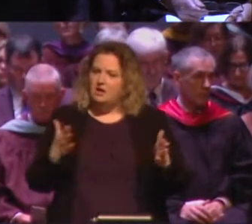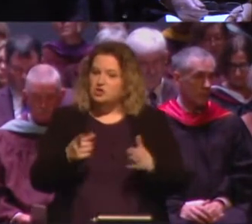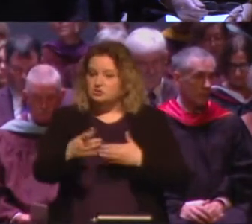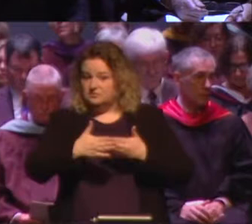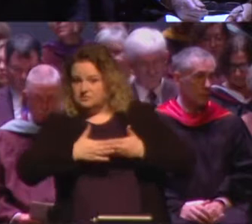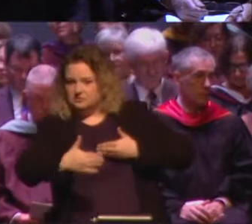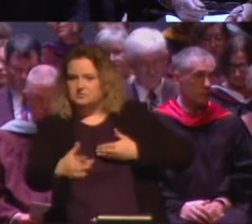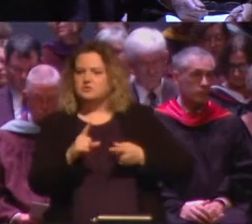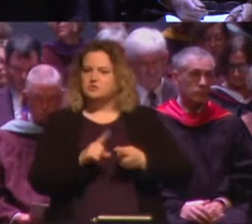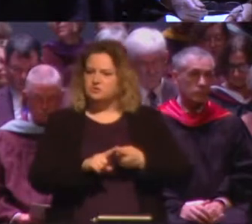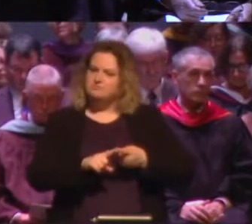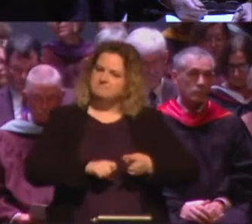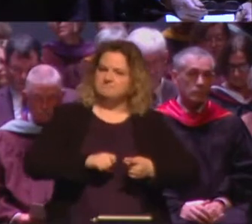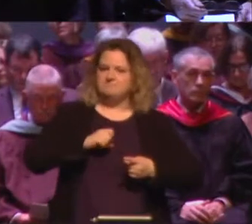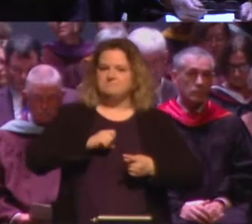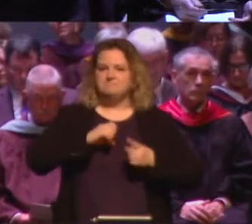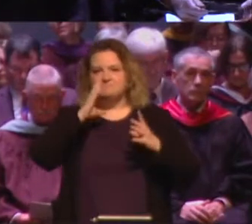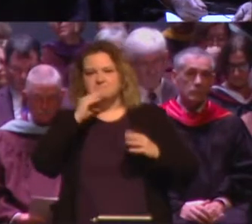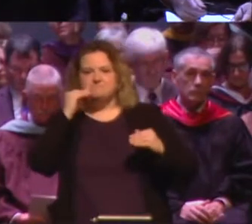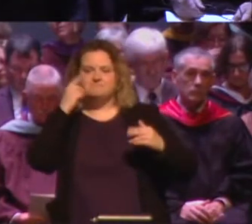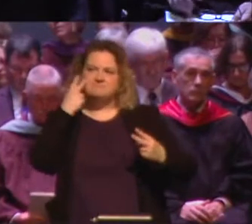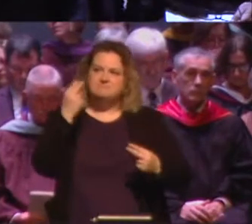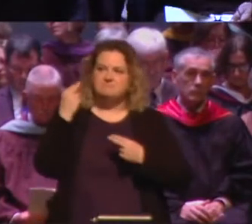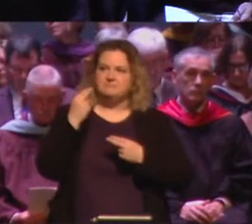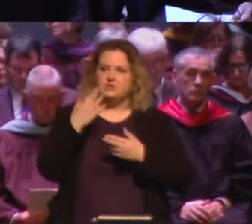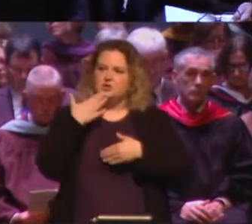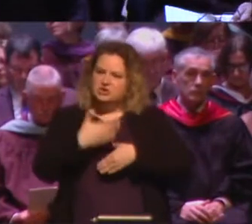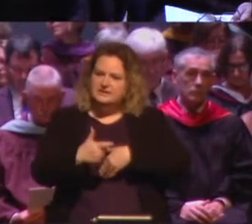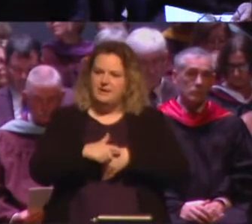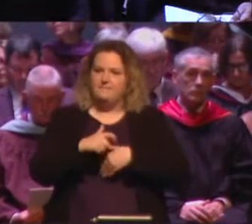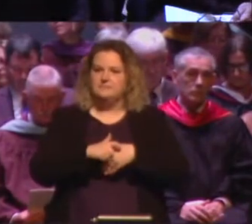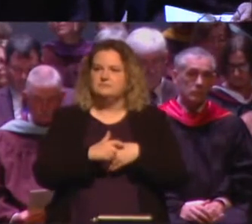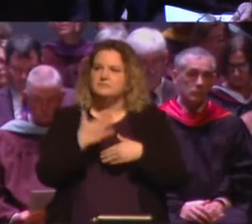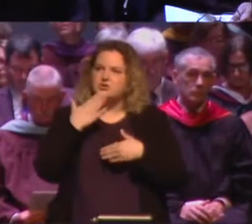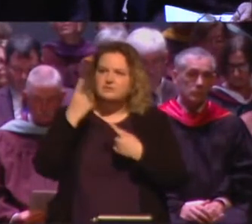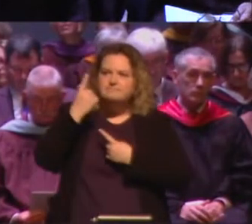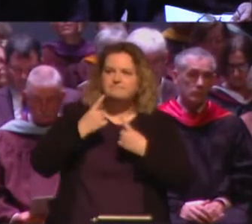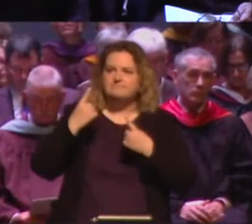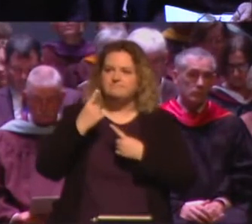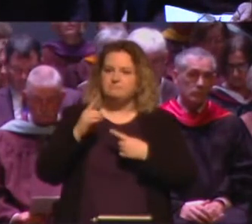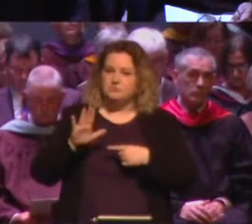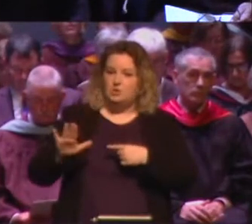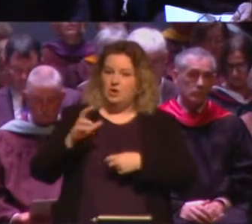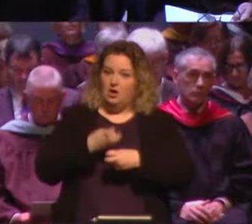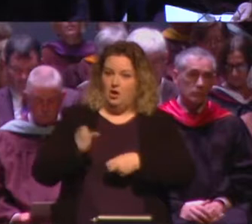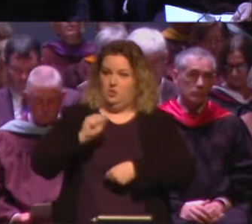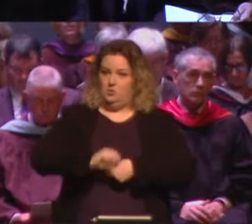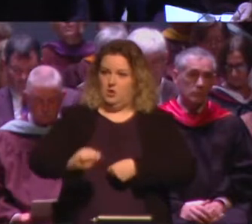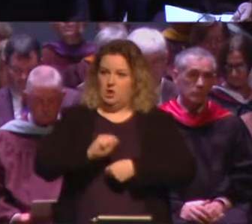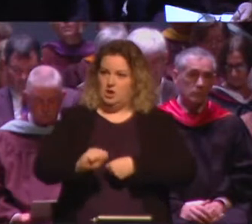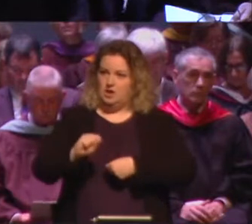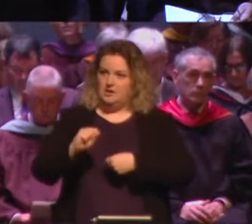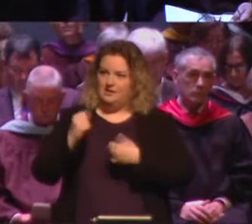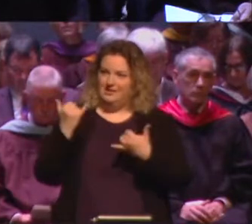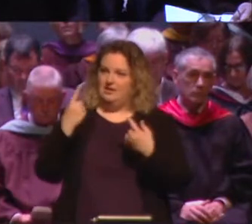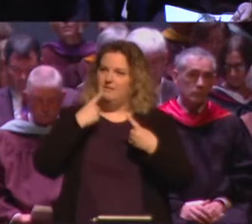smile, and remember all the good times, the good thoughts, and where your hard work got you because of Western